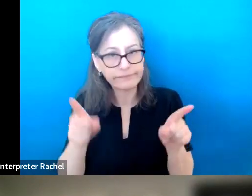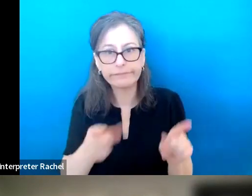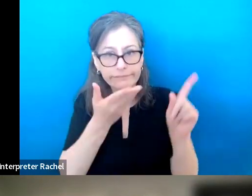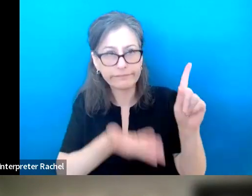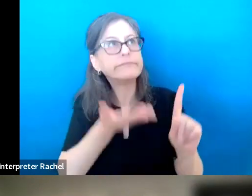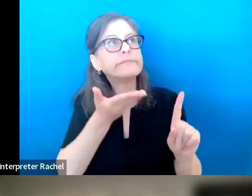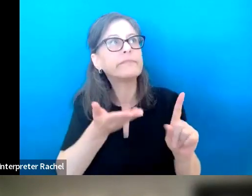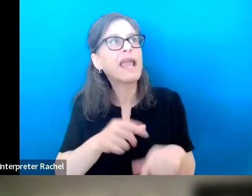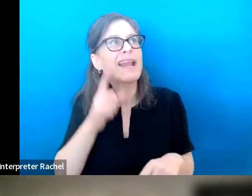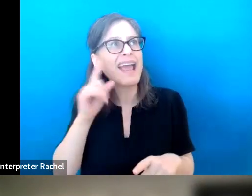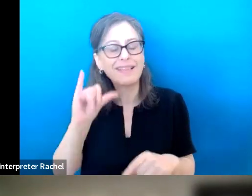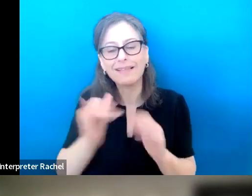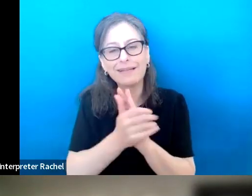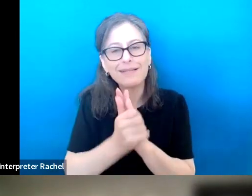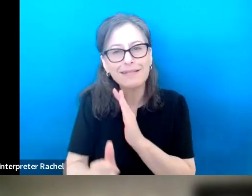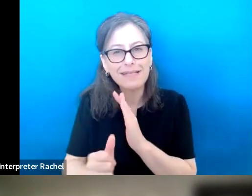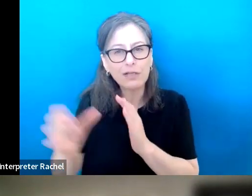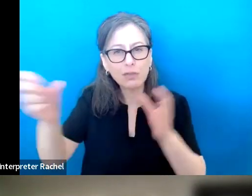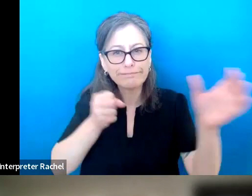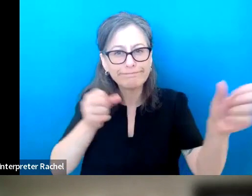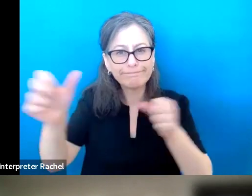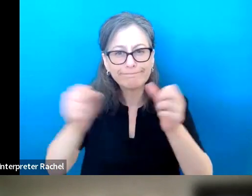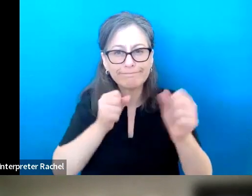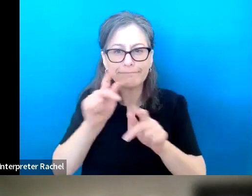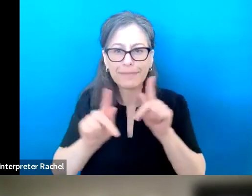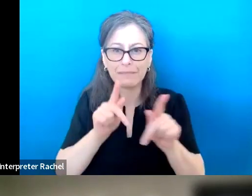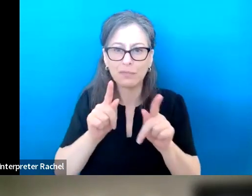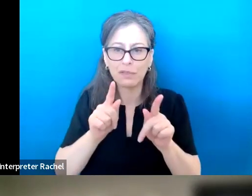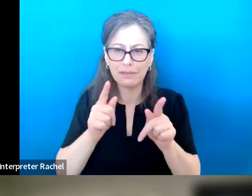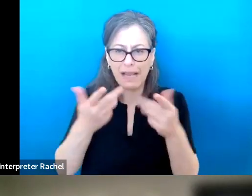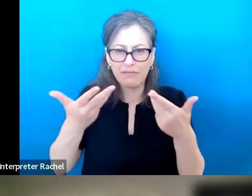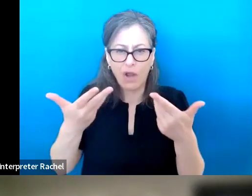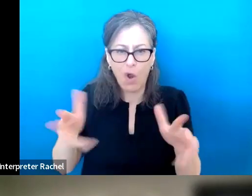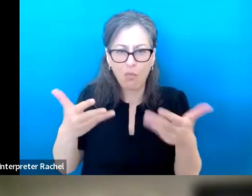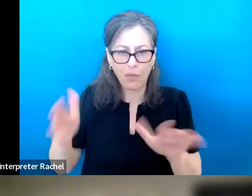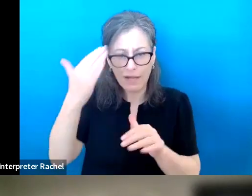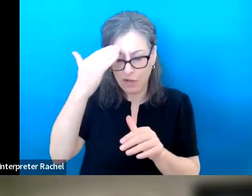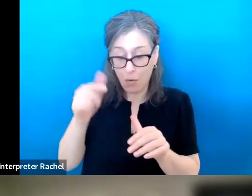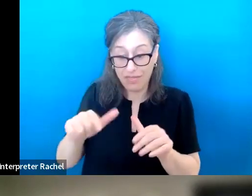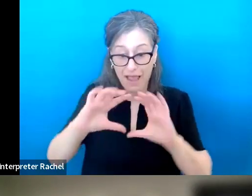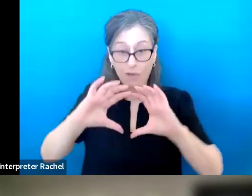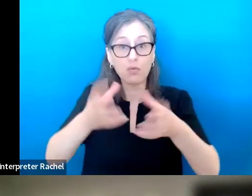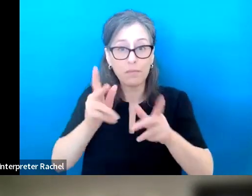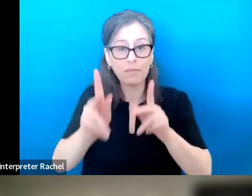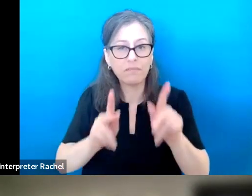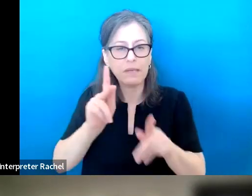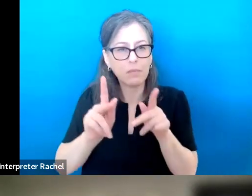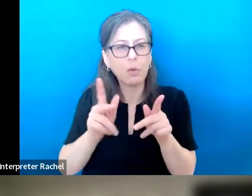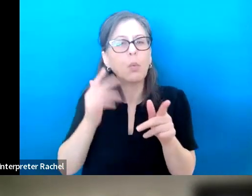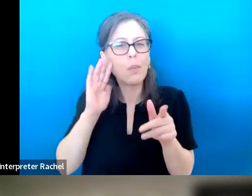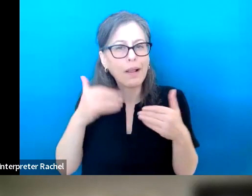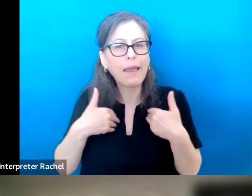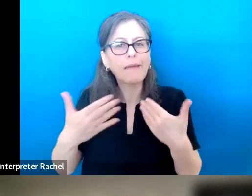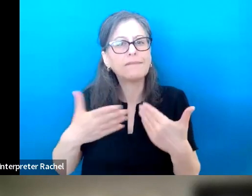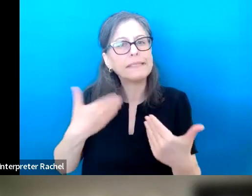the skill, is in bringing people together and somehow knowing that this group of people will have an ease with